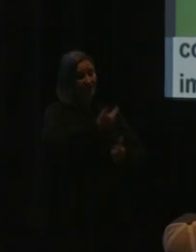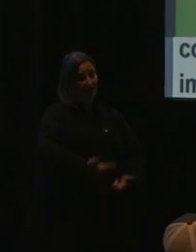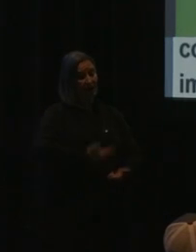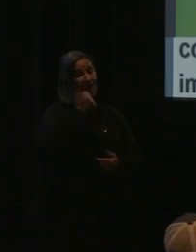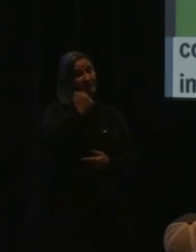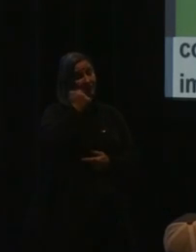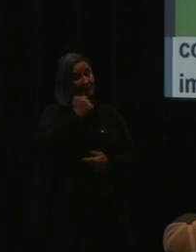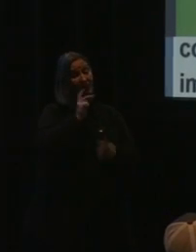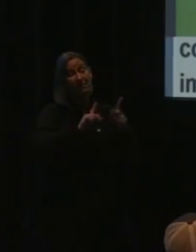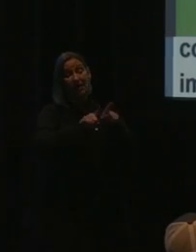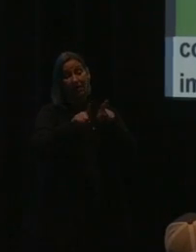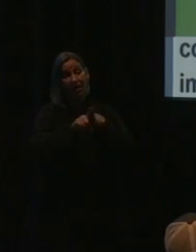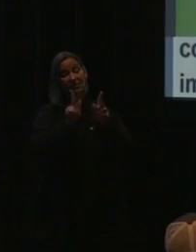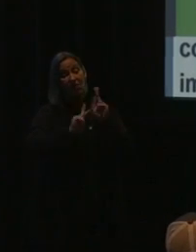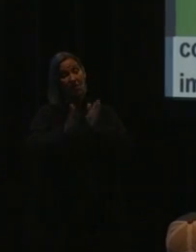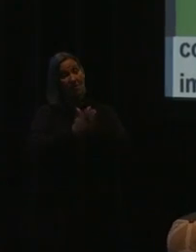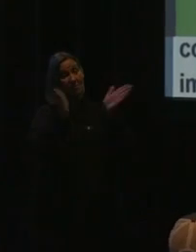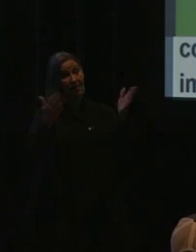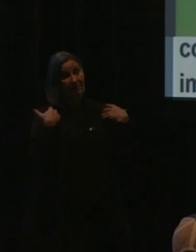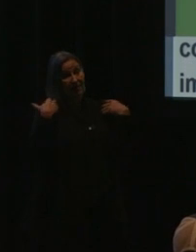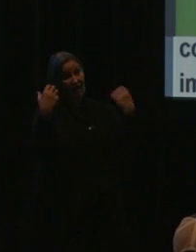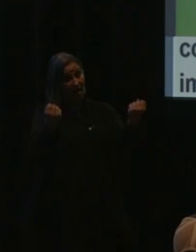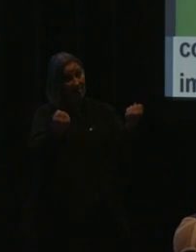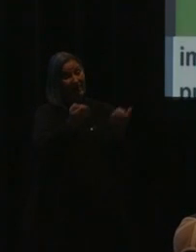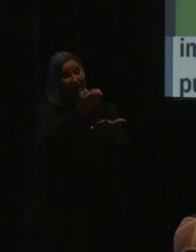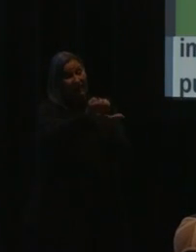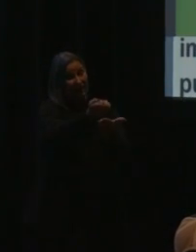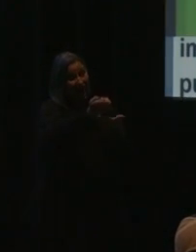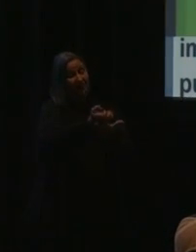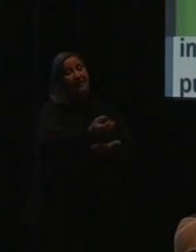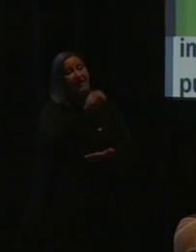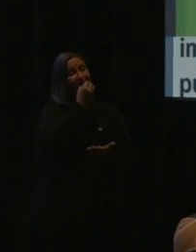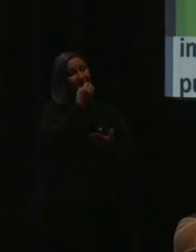on our public health, economies, and food security.